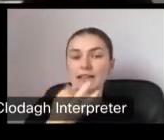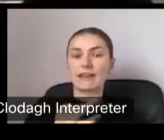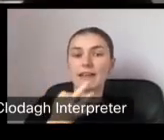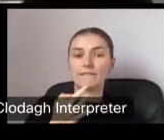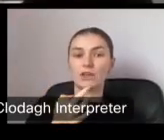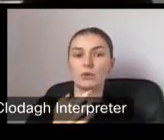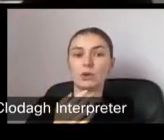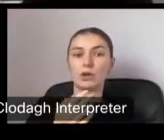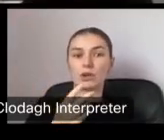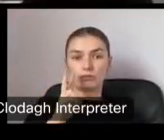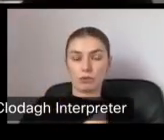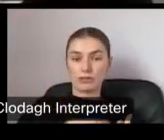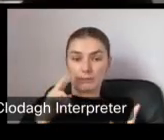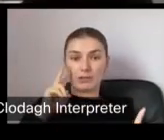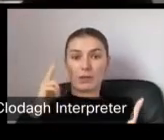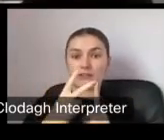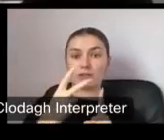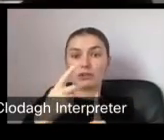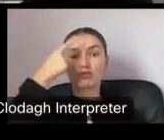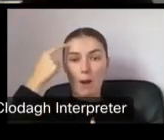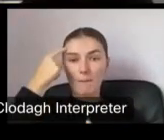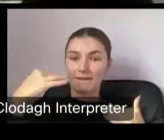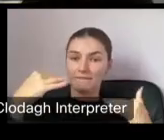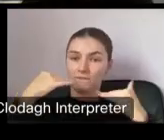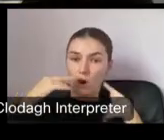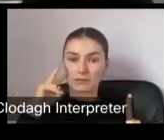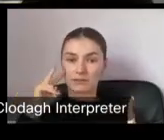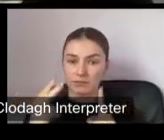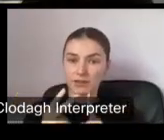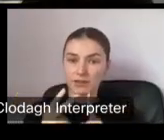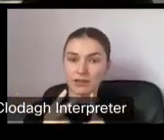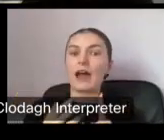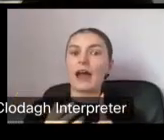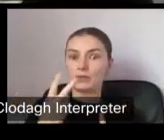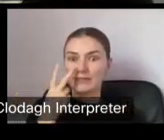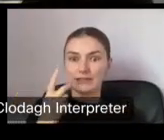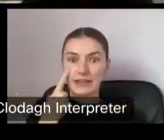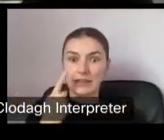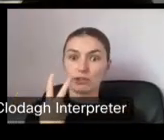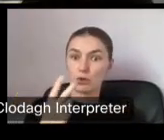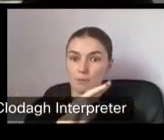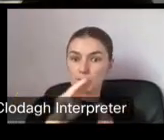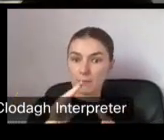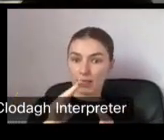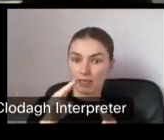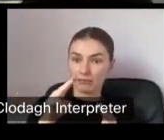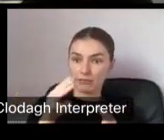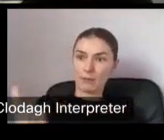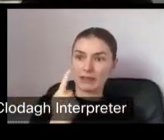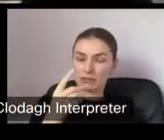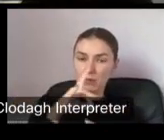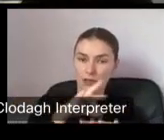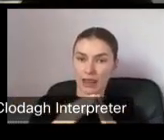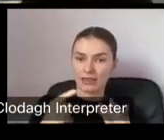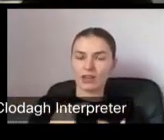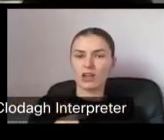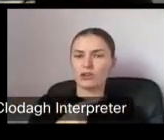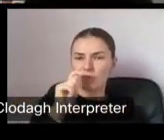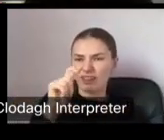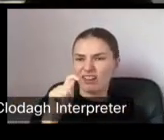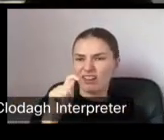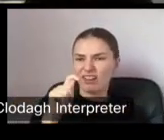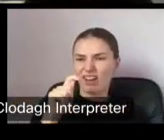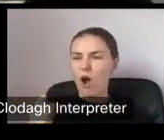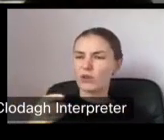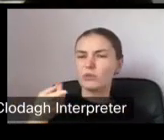trauma-informed lens, and when you see 2 people coming in like that, you don't think this is a condition you've got yourselves into. You think